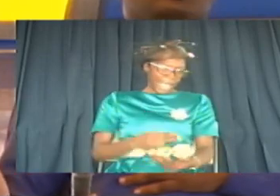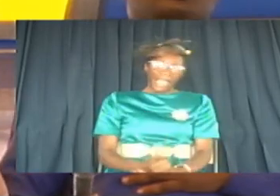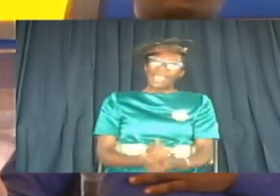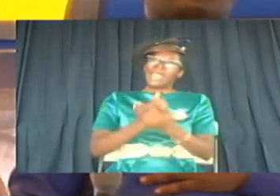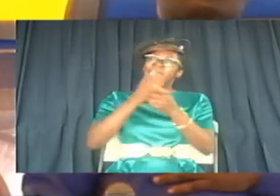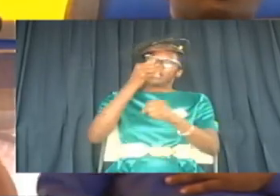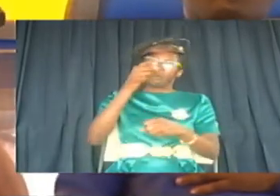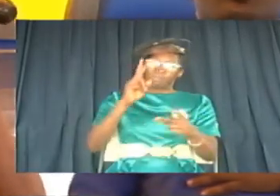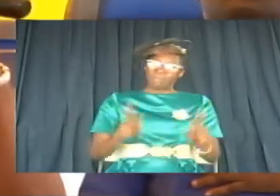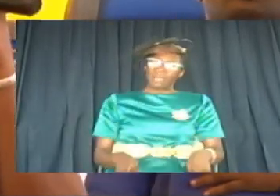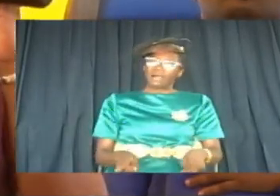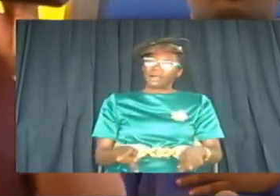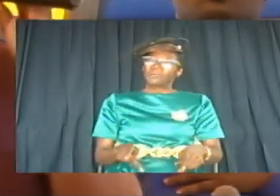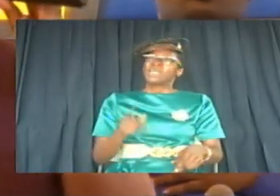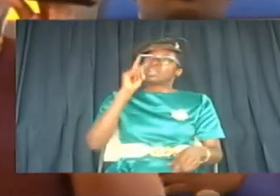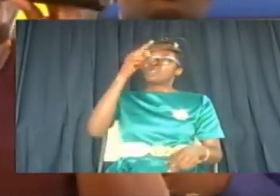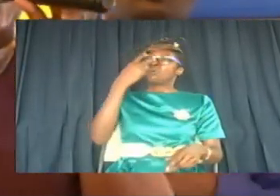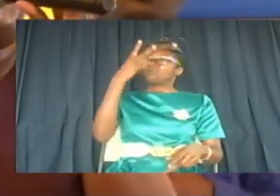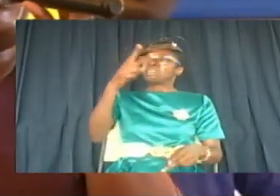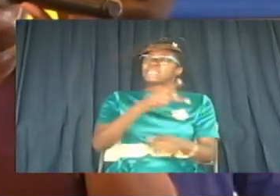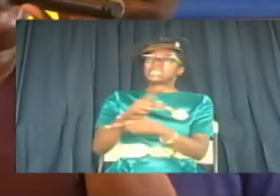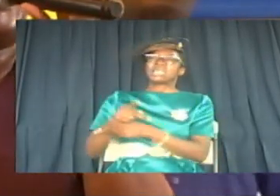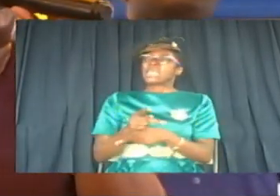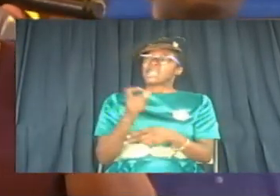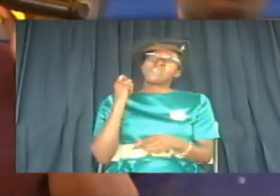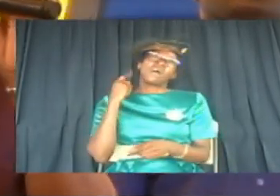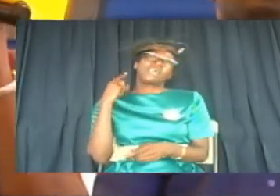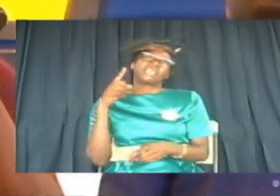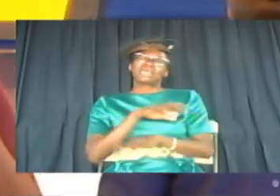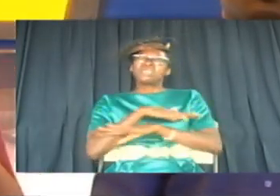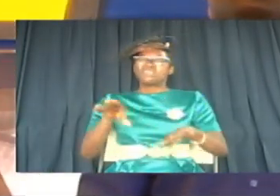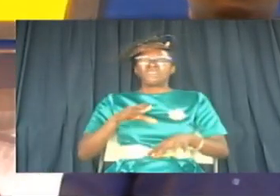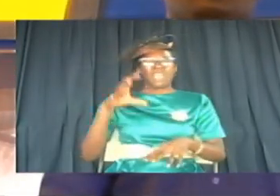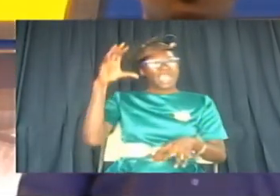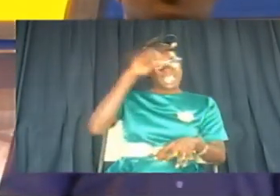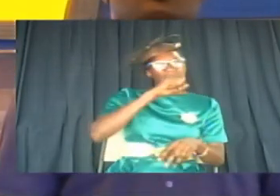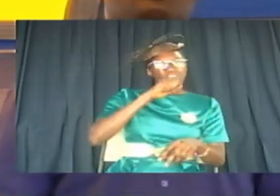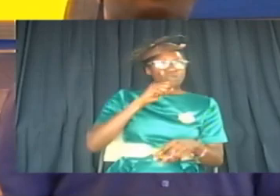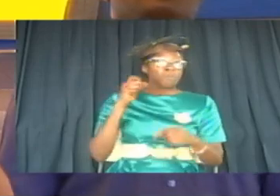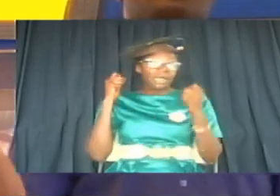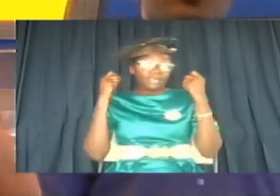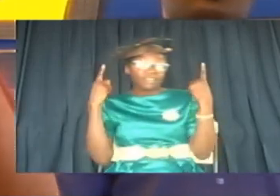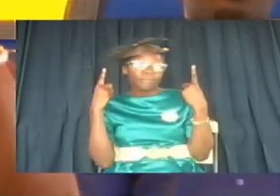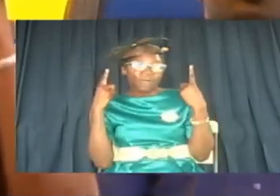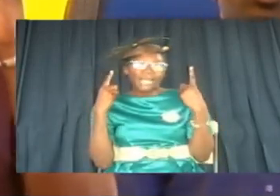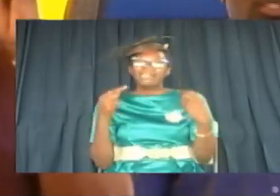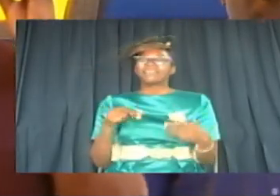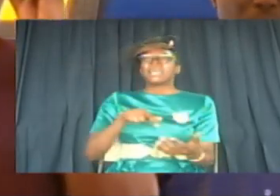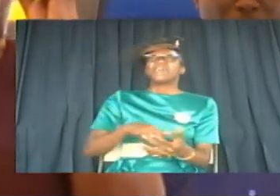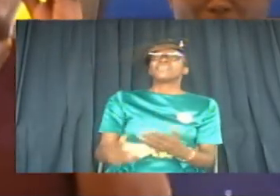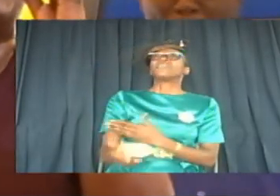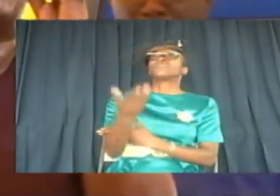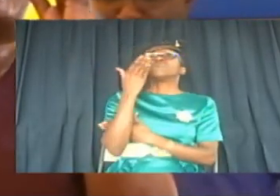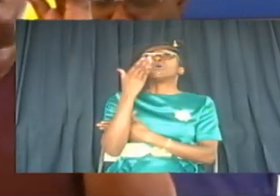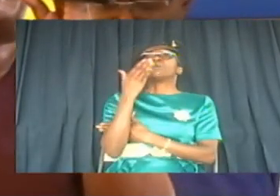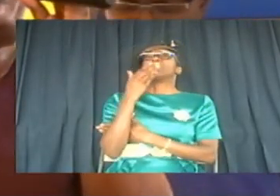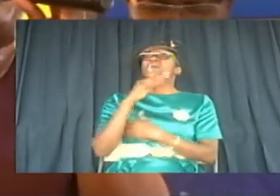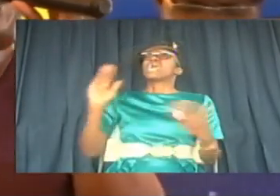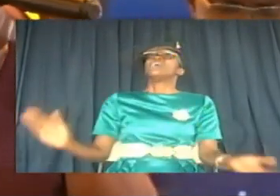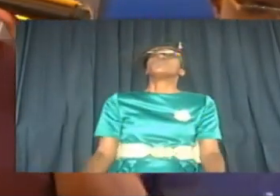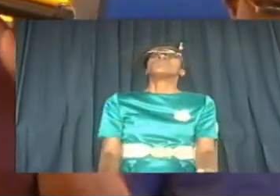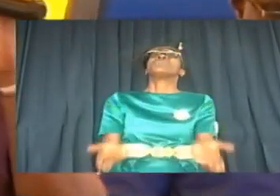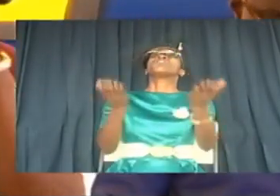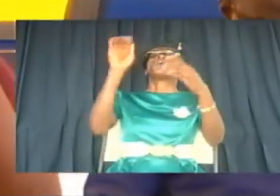you see and you understand that nothing catches you by surprise. This morning, God, as we exalt